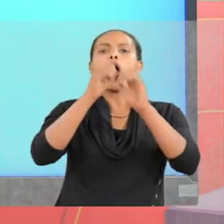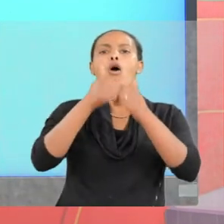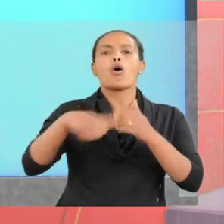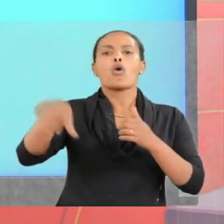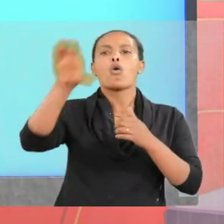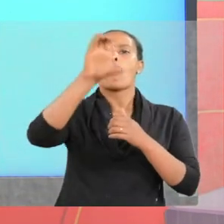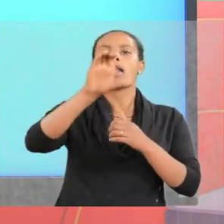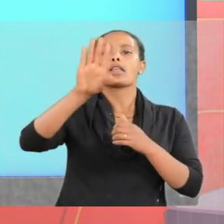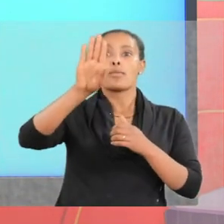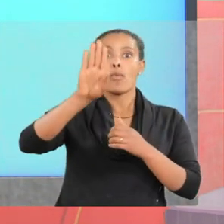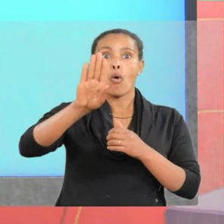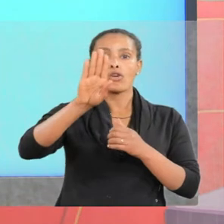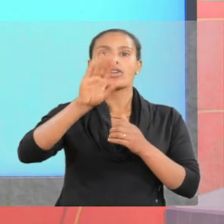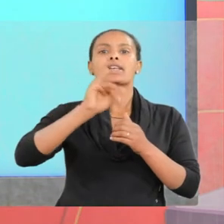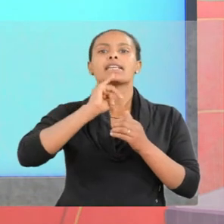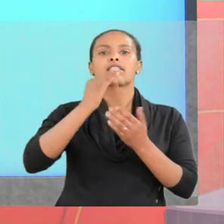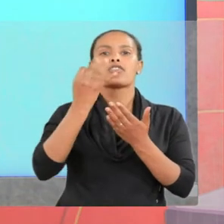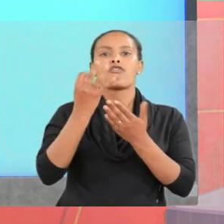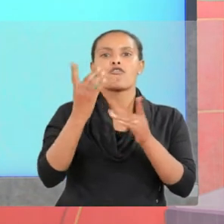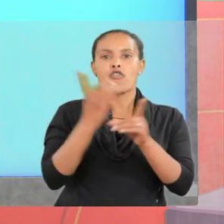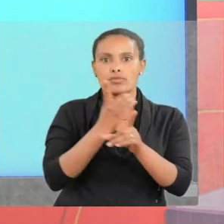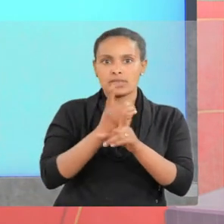covalent bond is formed.